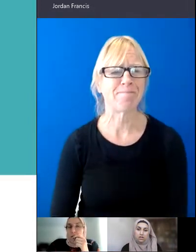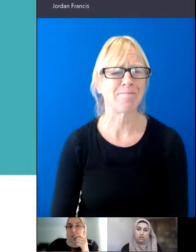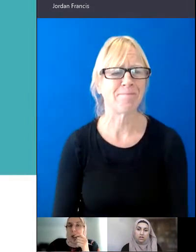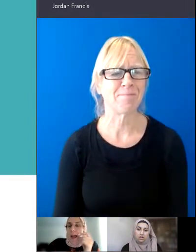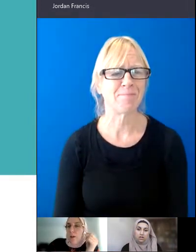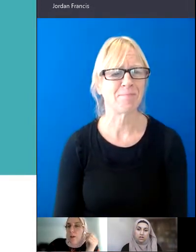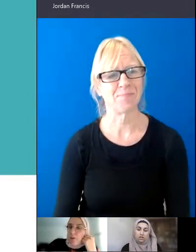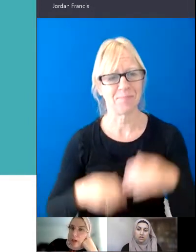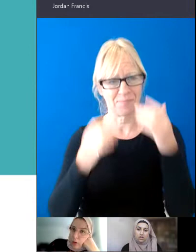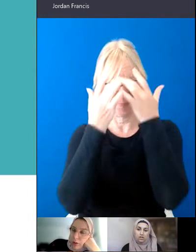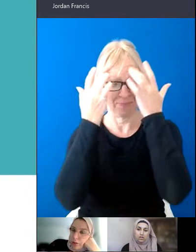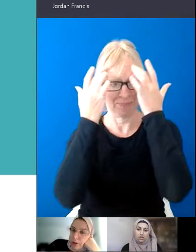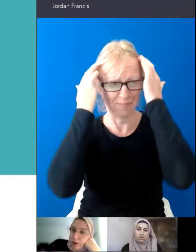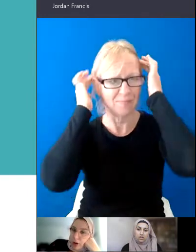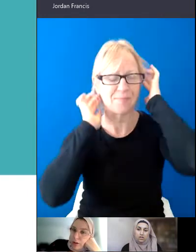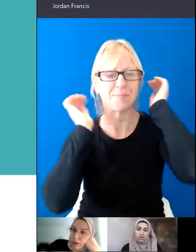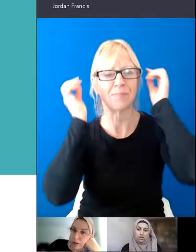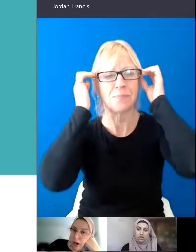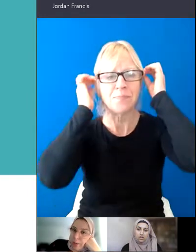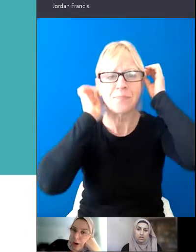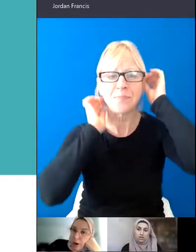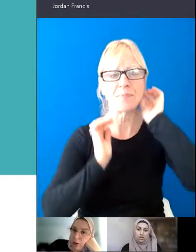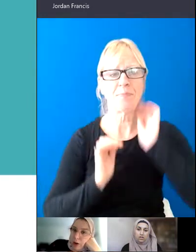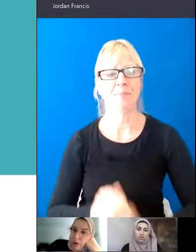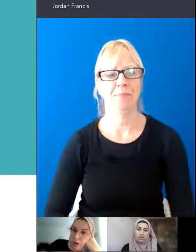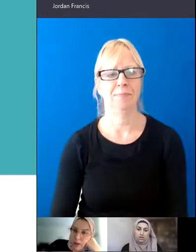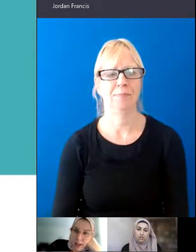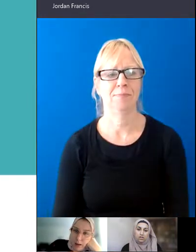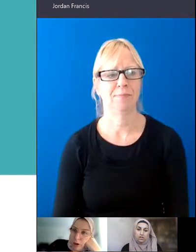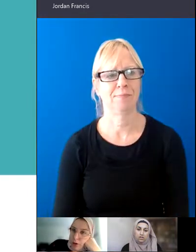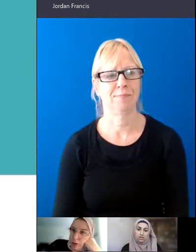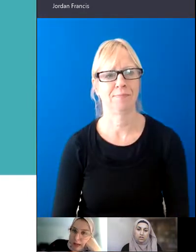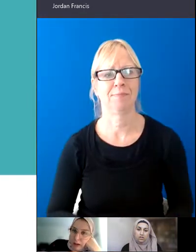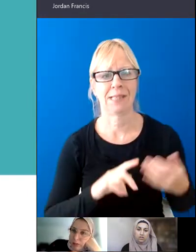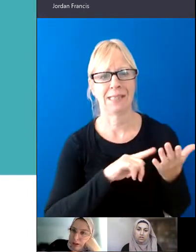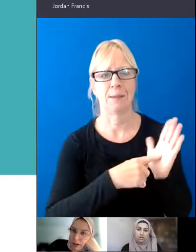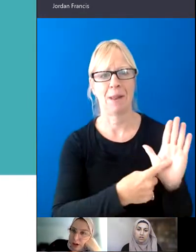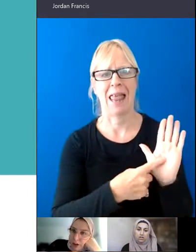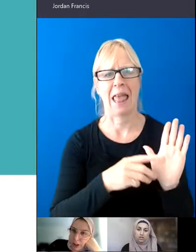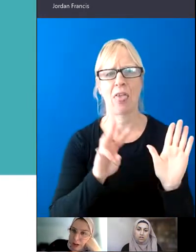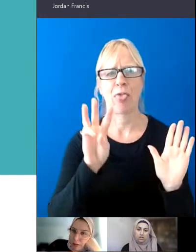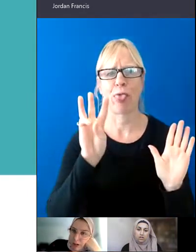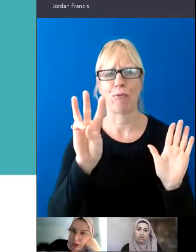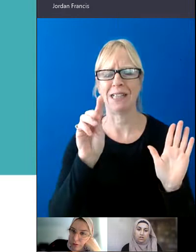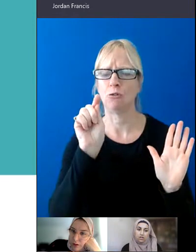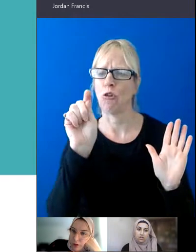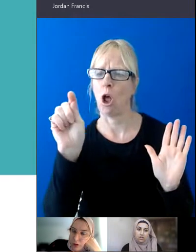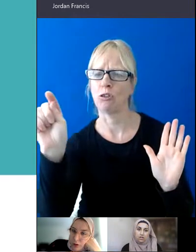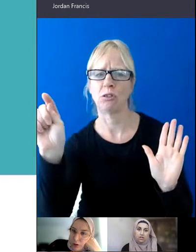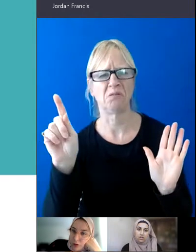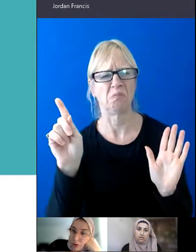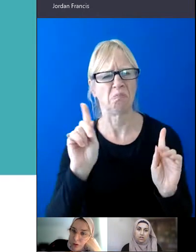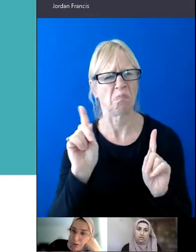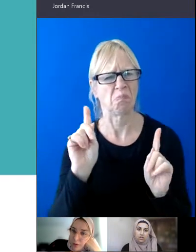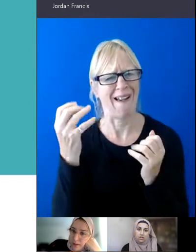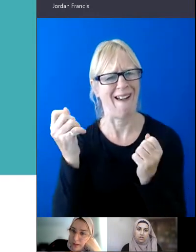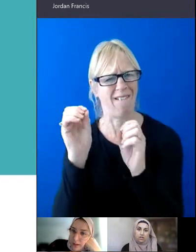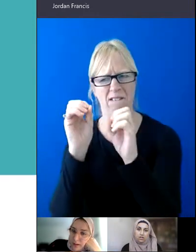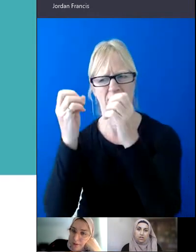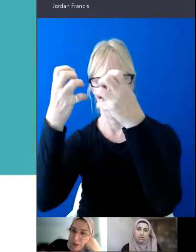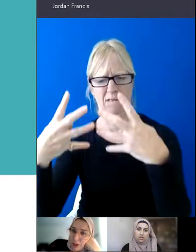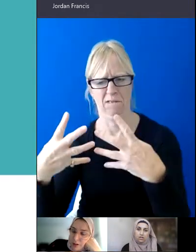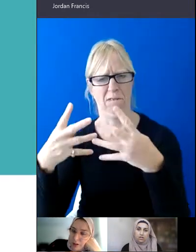On your display, you know, if you click on the three dots, are you on sort of together mode, gallery, large gallery, kind of look at your